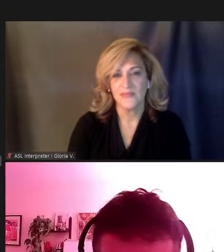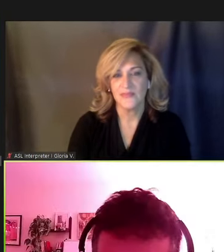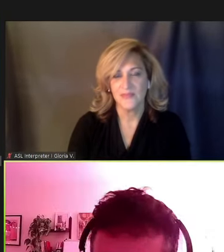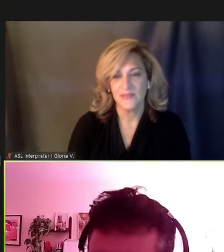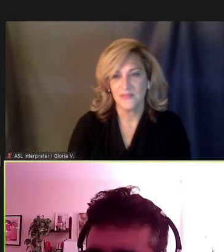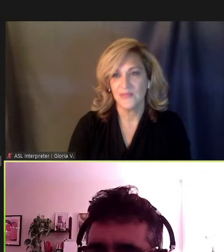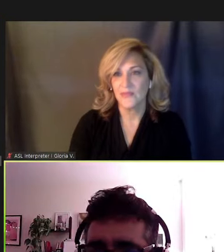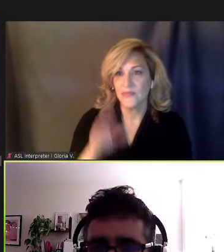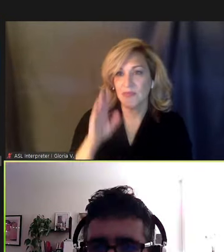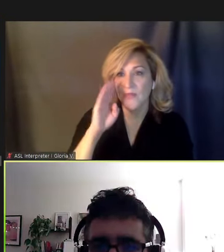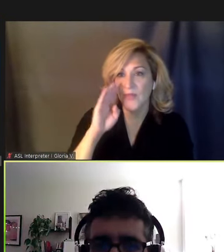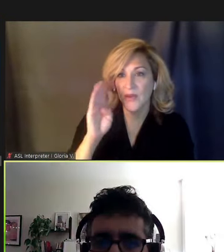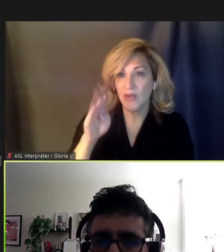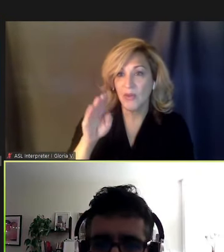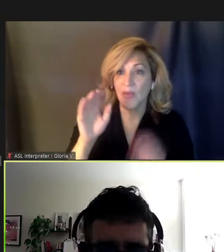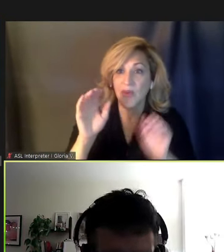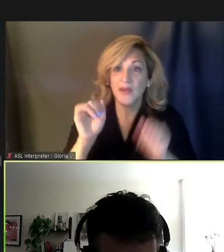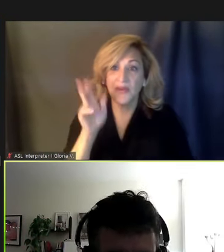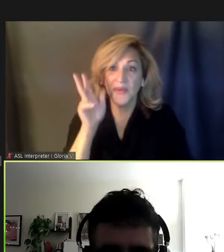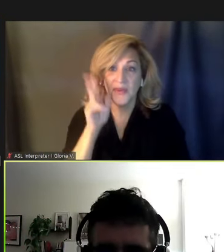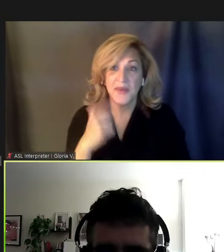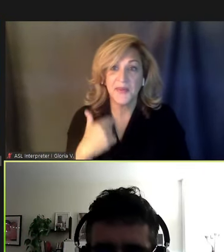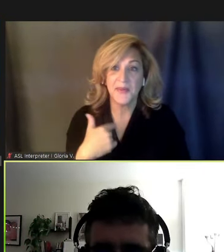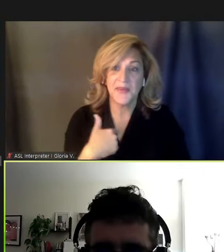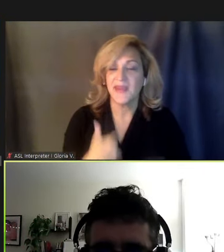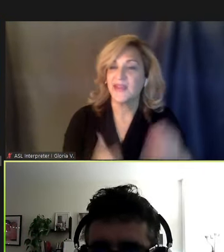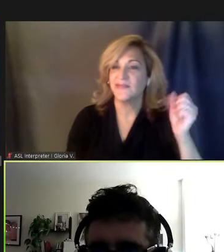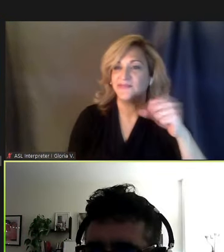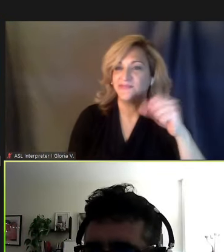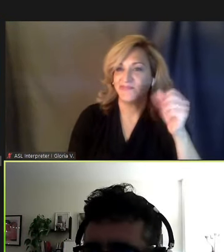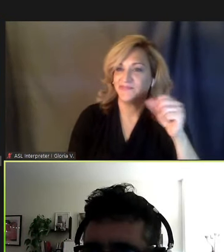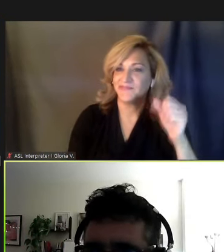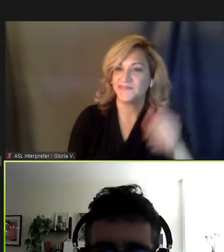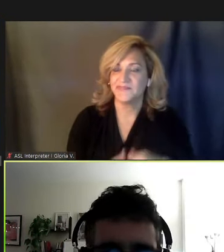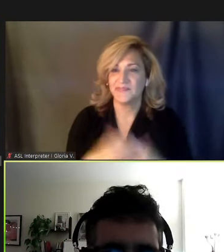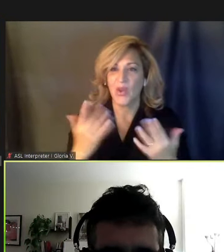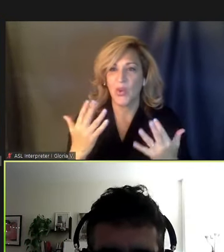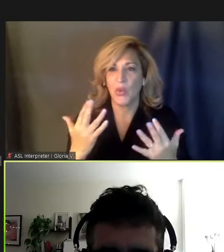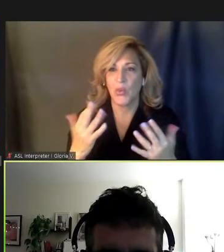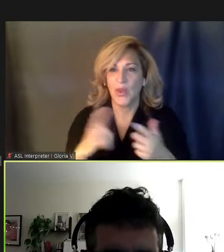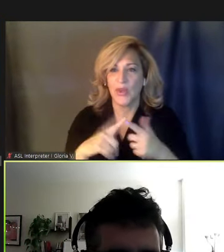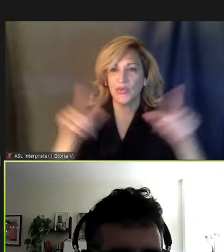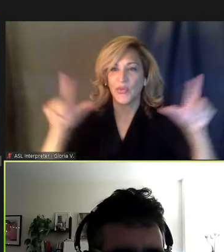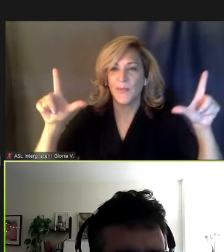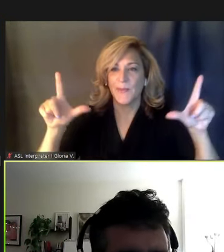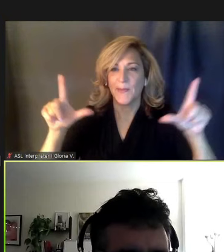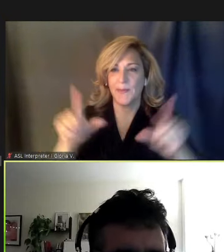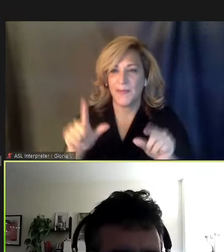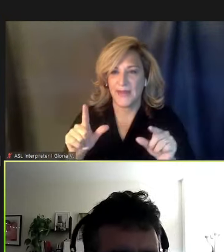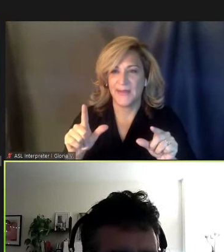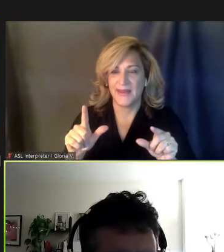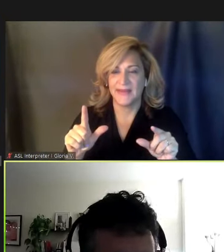Hello, can you hear me? We can. Yes, we can. Okay, hold on, I just need to minimize my screen. All right.